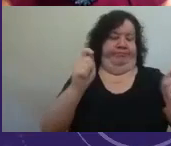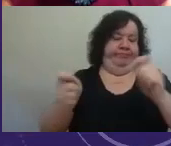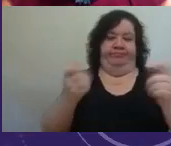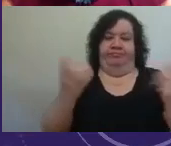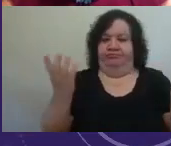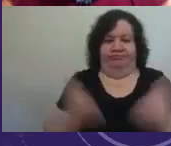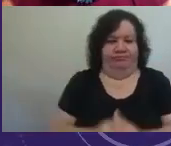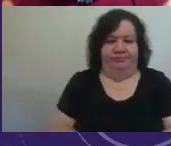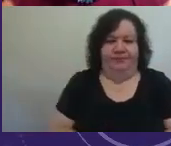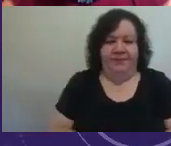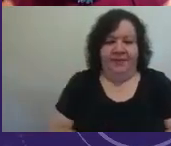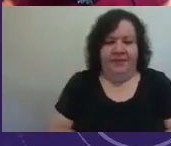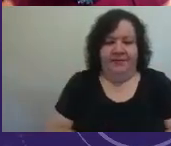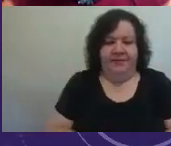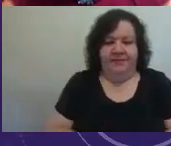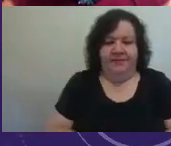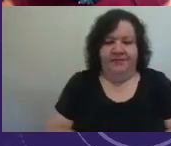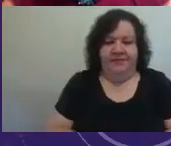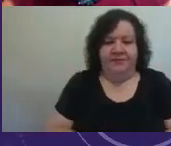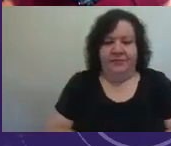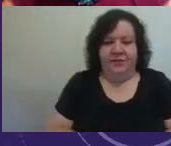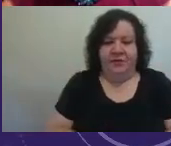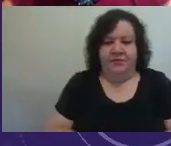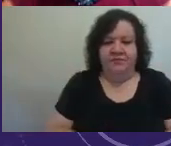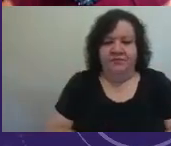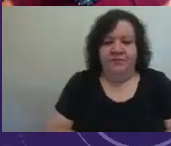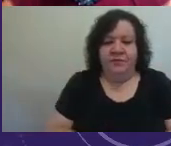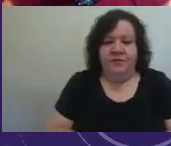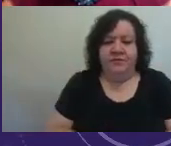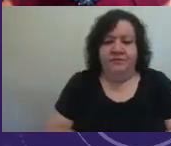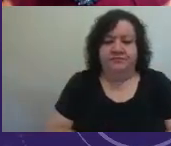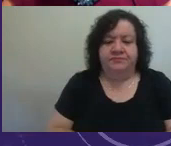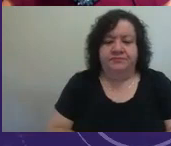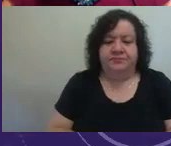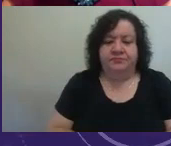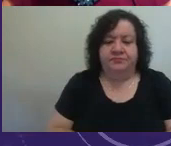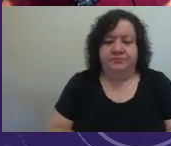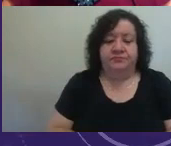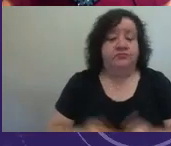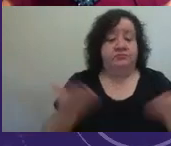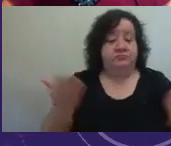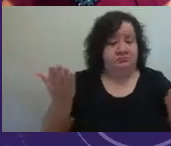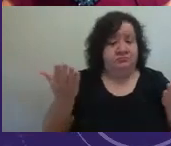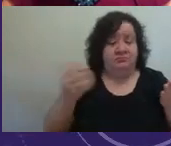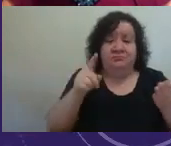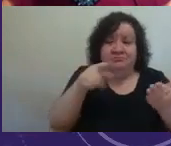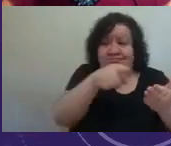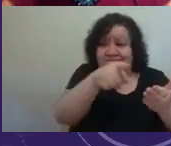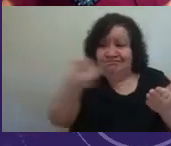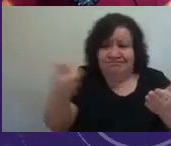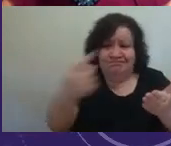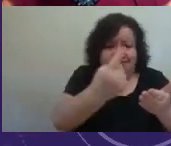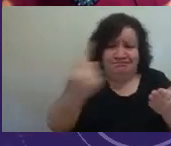size. Again, not everyone may know how to increase and decrease their view.